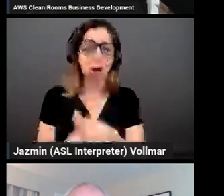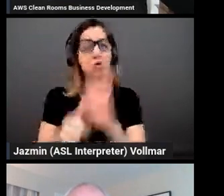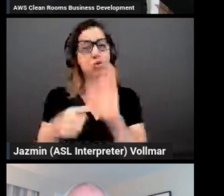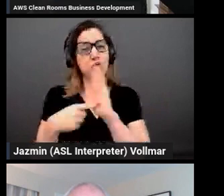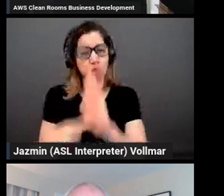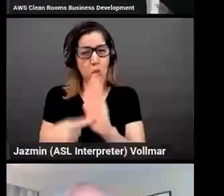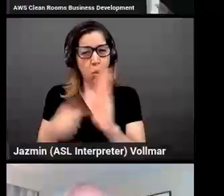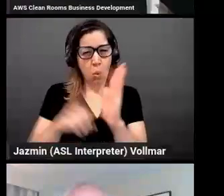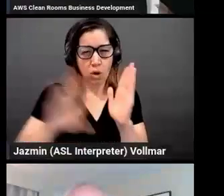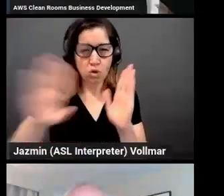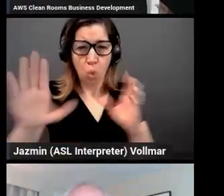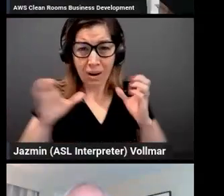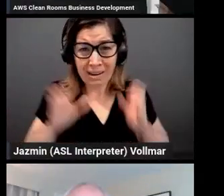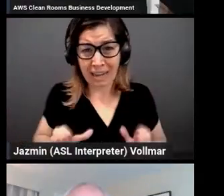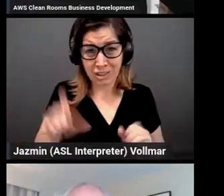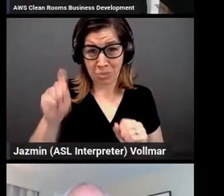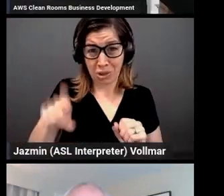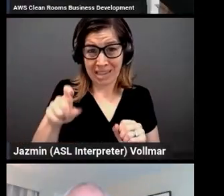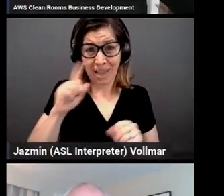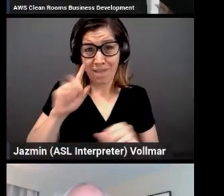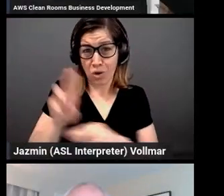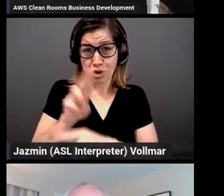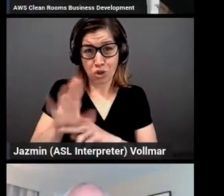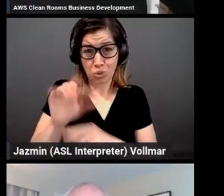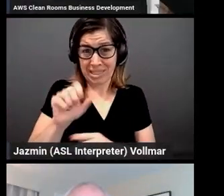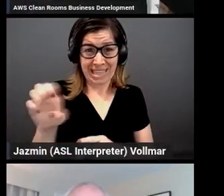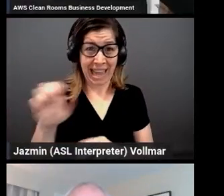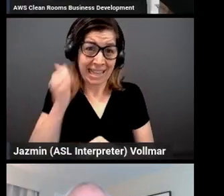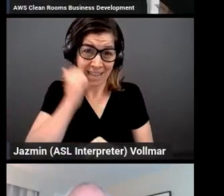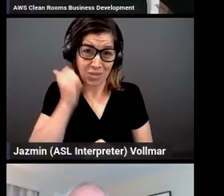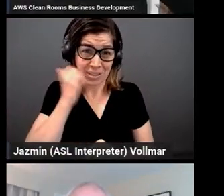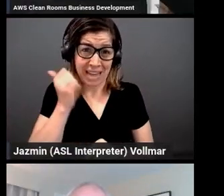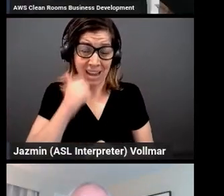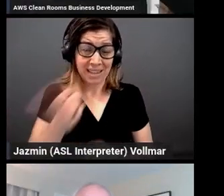would need in a real use case on a day-to-day basis.